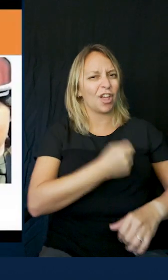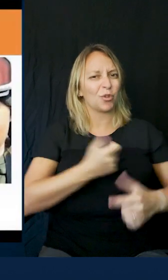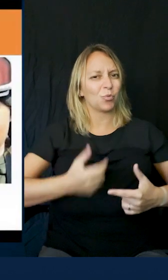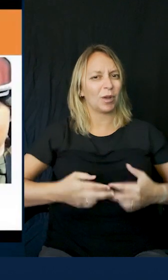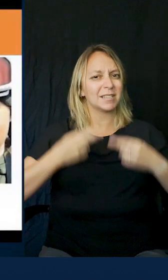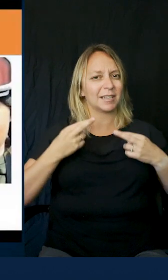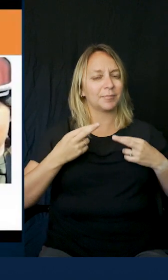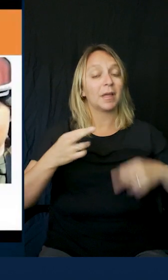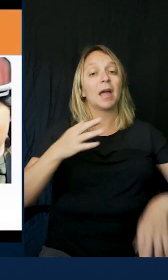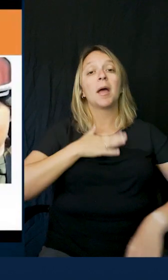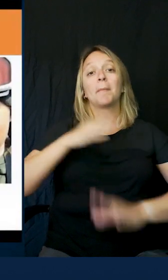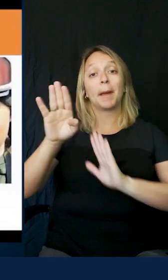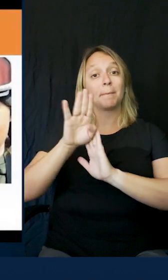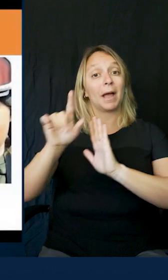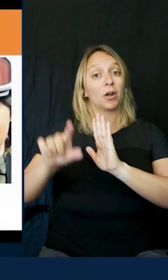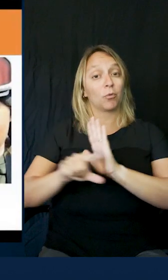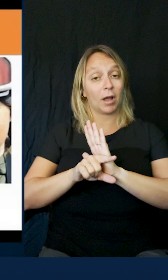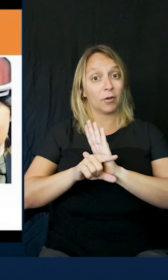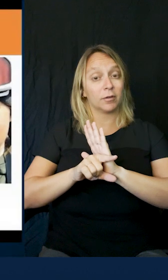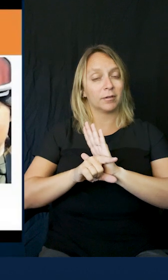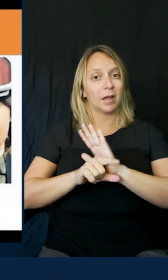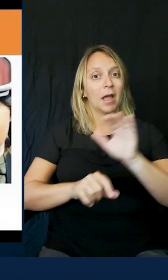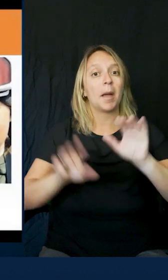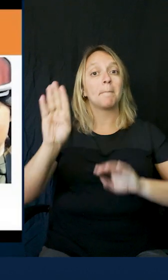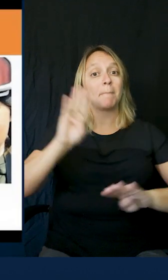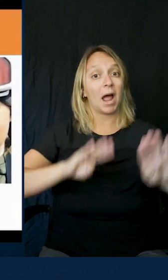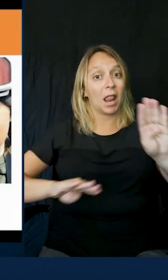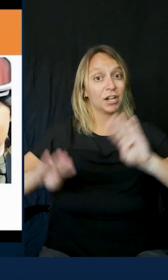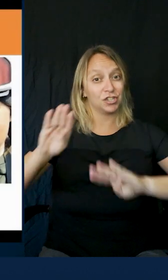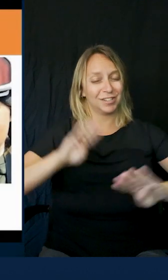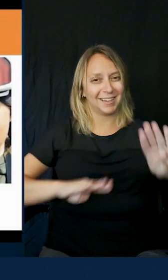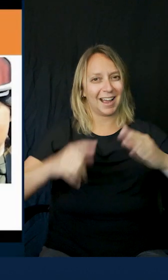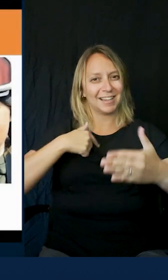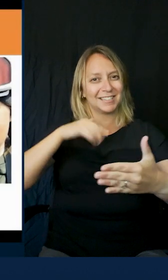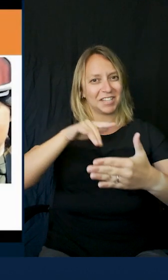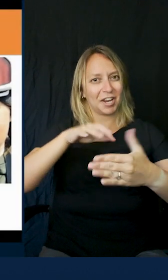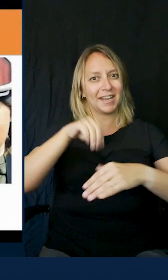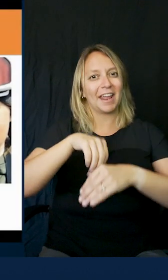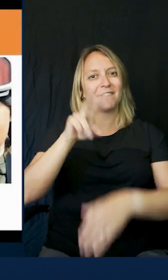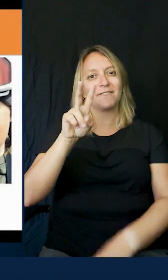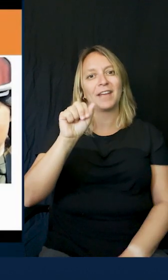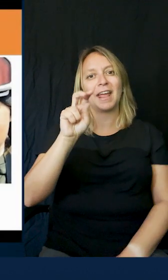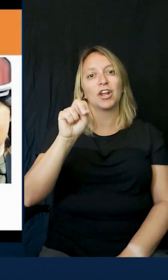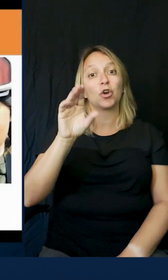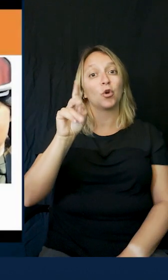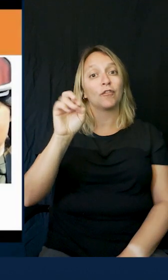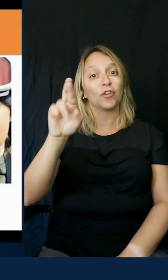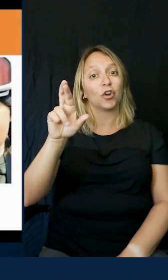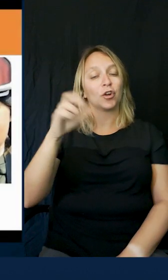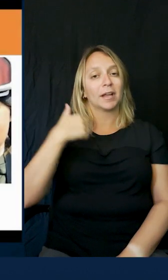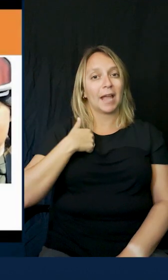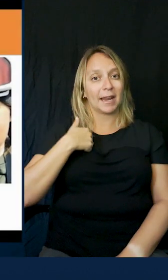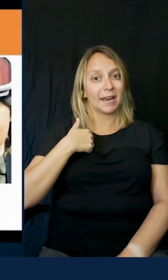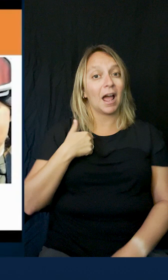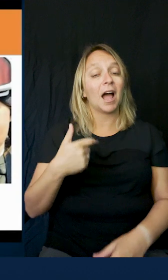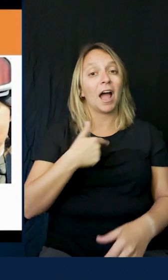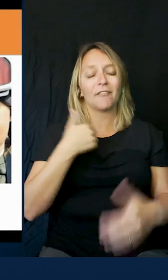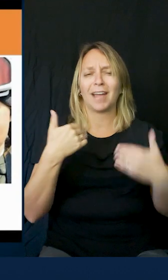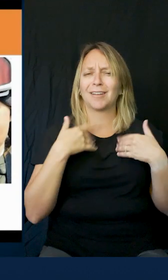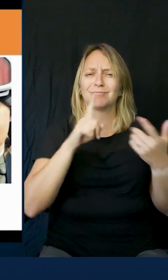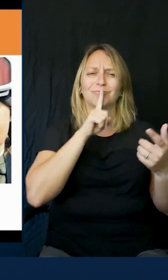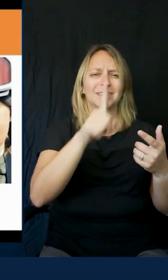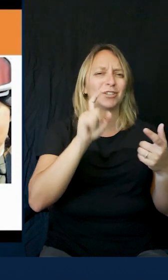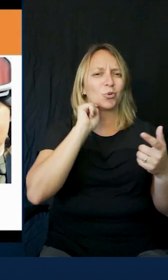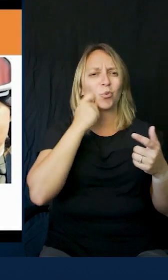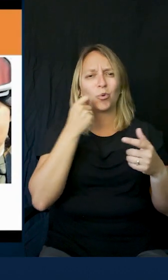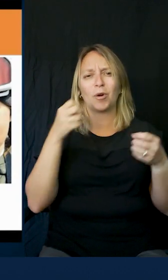background is biology. I studied at Simon Fraser University in Vancouver, Canada, which is where I'm from. And I've had a number of really cool opportunities to